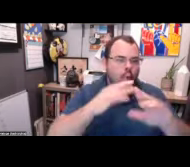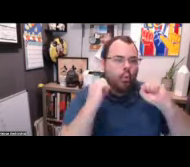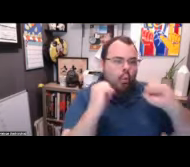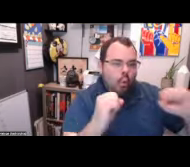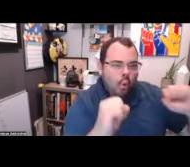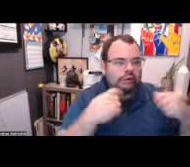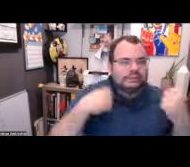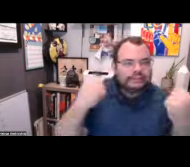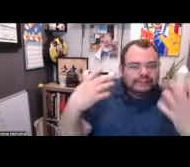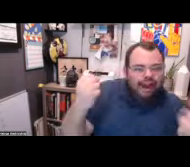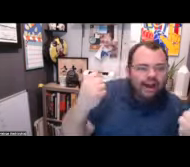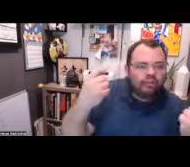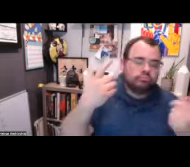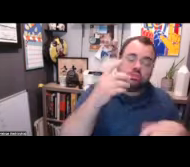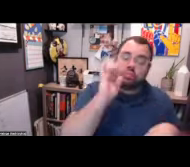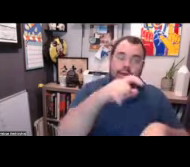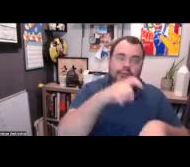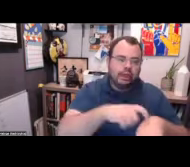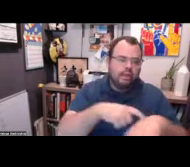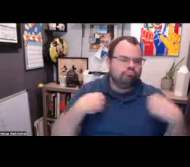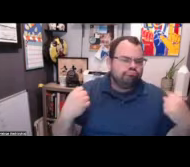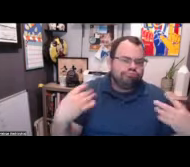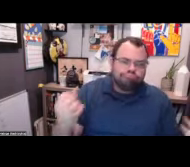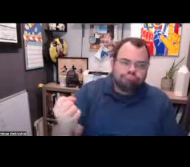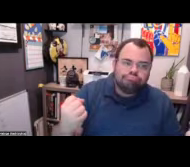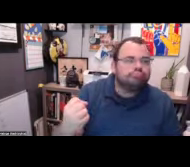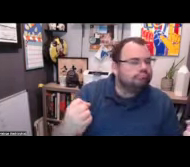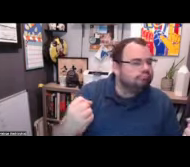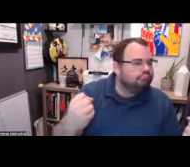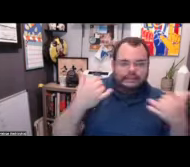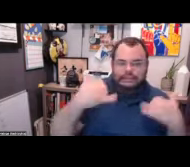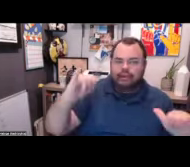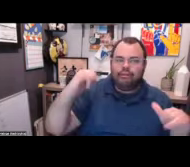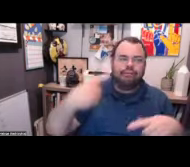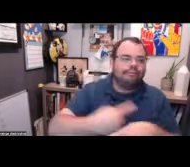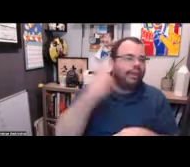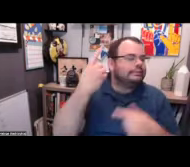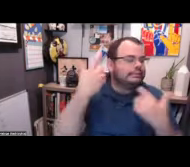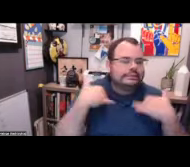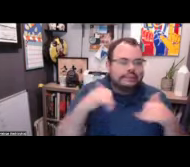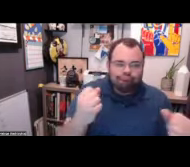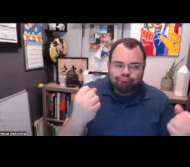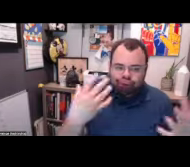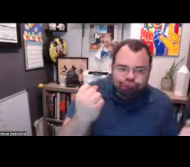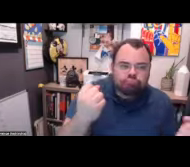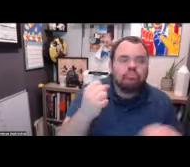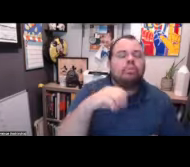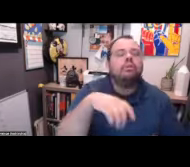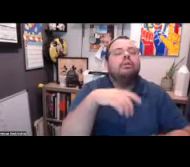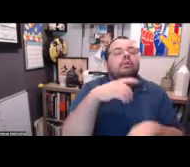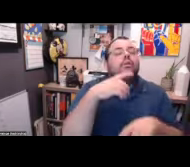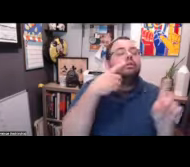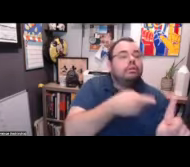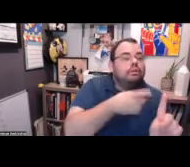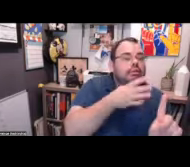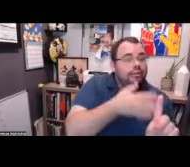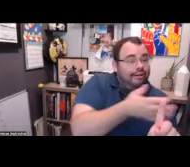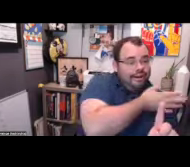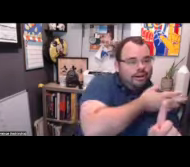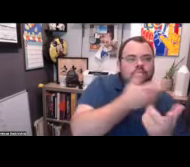deaf, and people would like cheer, or and still, and oh, I'm sorry, when people would